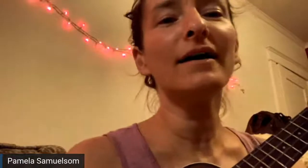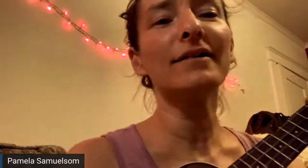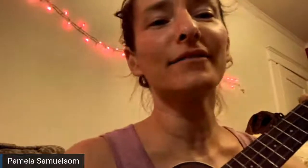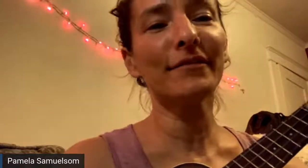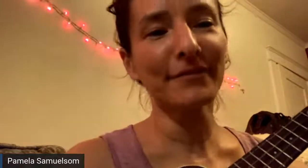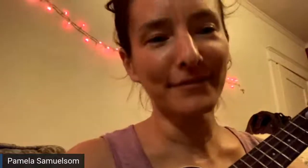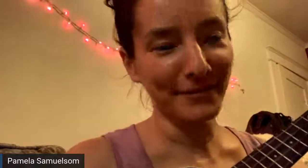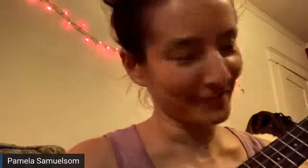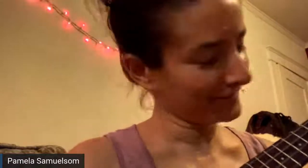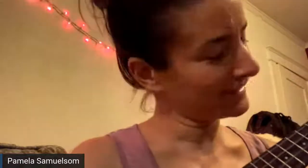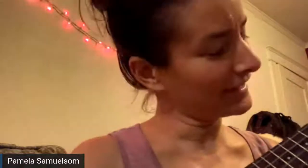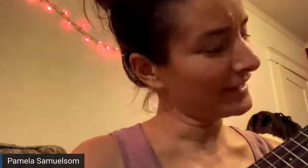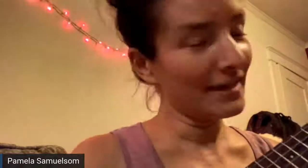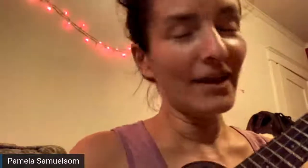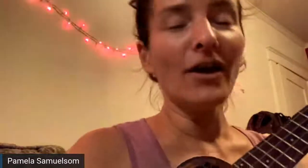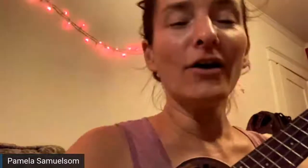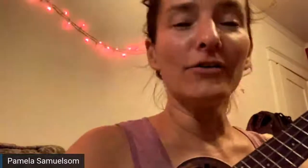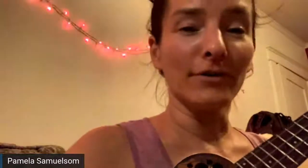espuma,